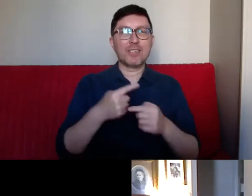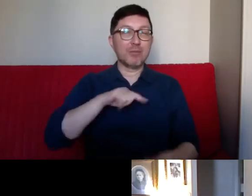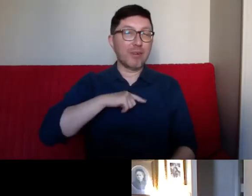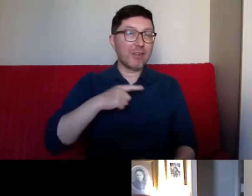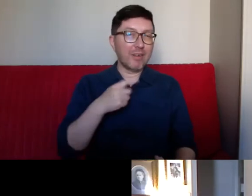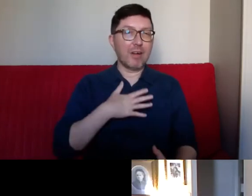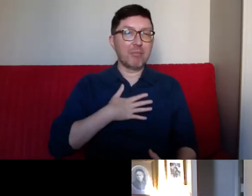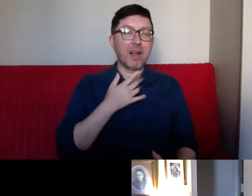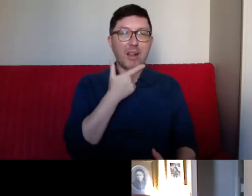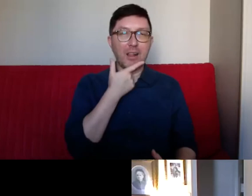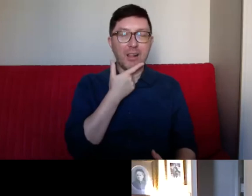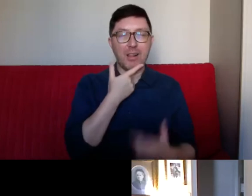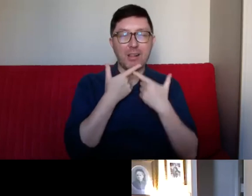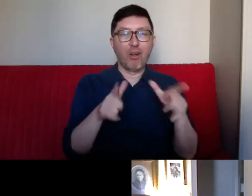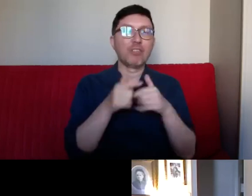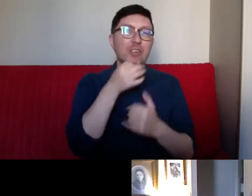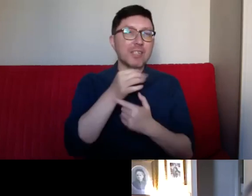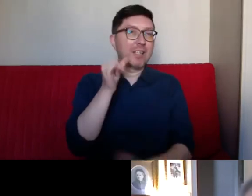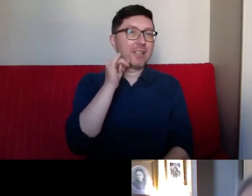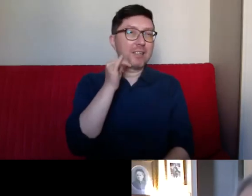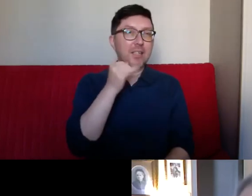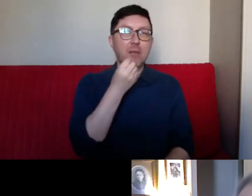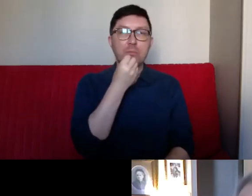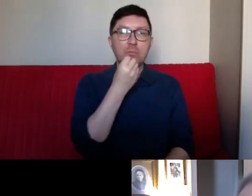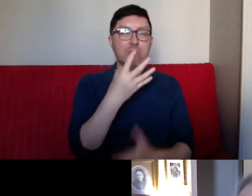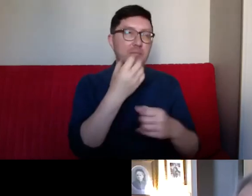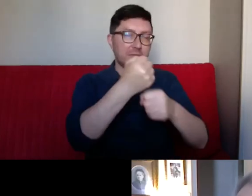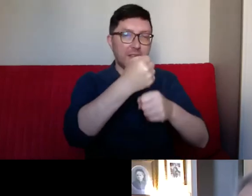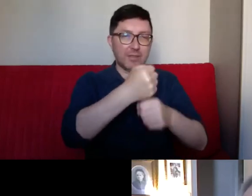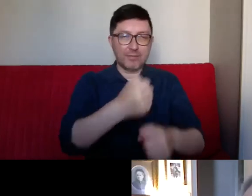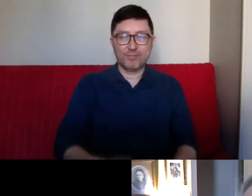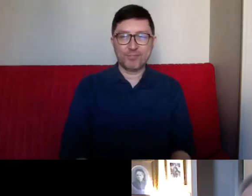Ciao. Thank you very much. Thanks a lot. Thank you very much.